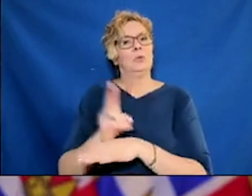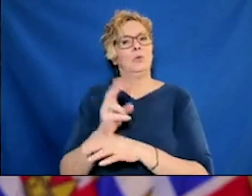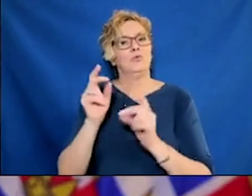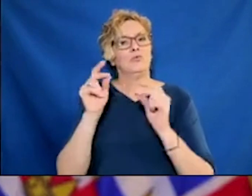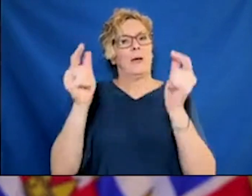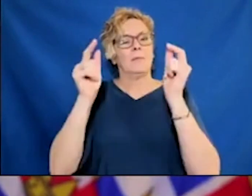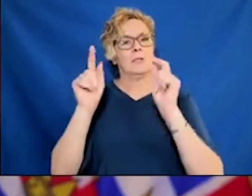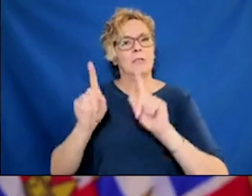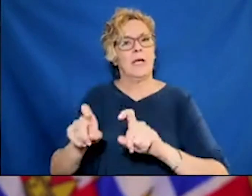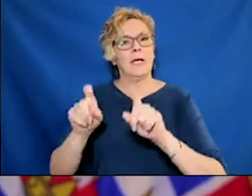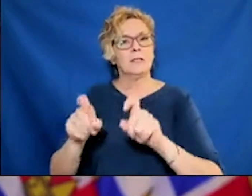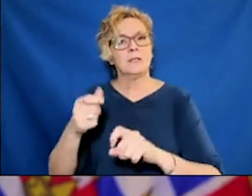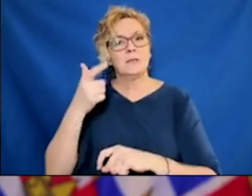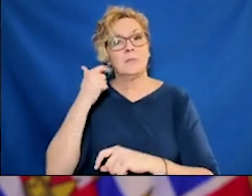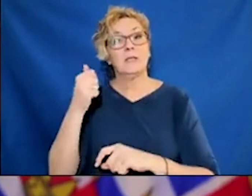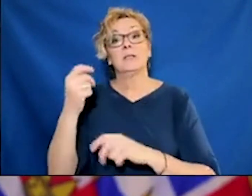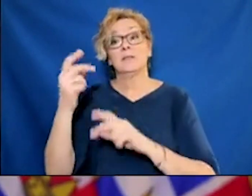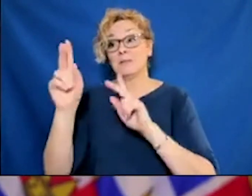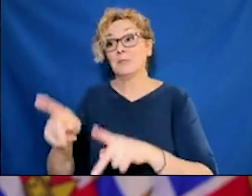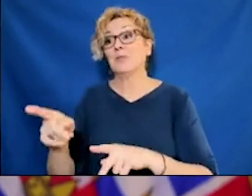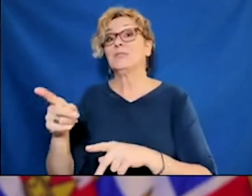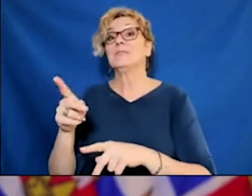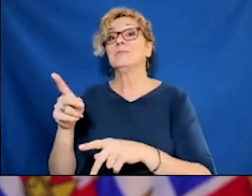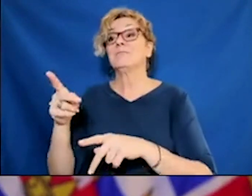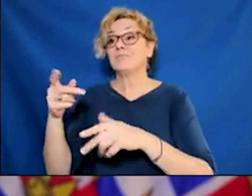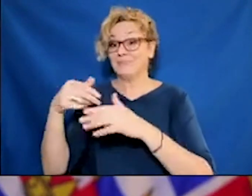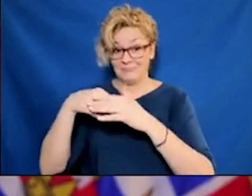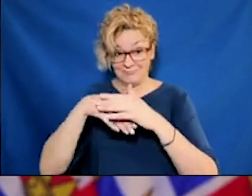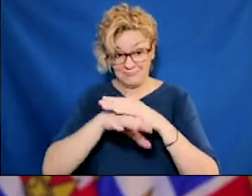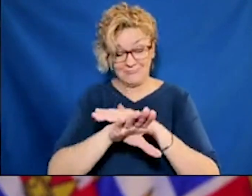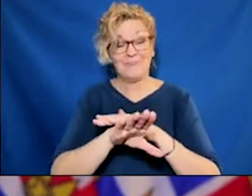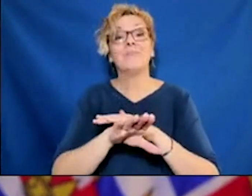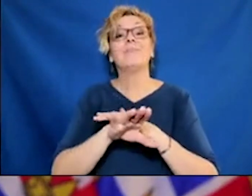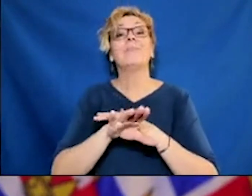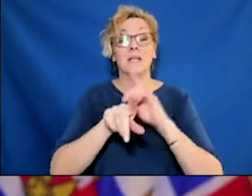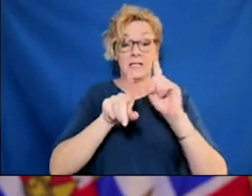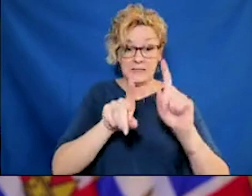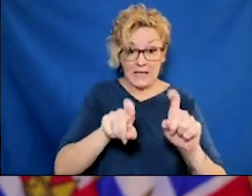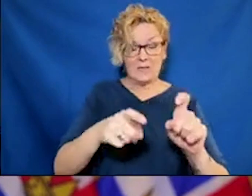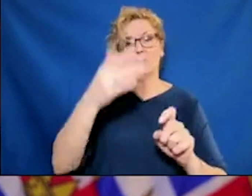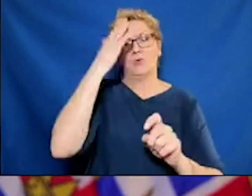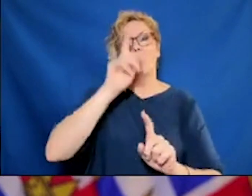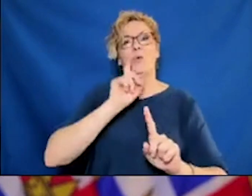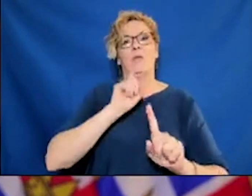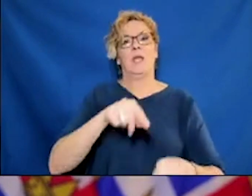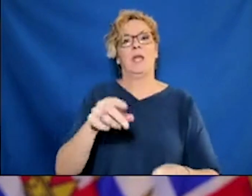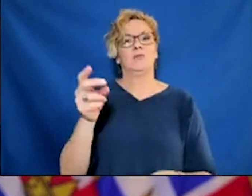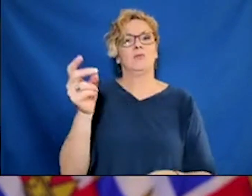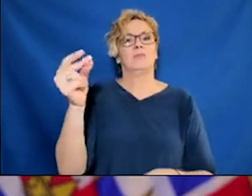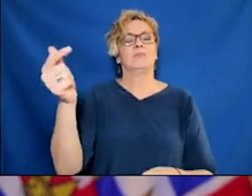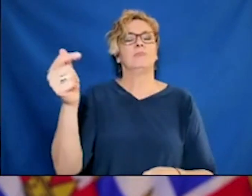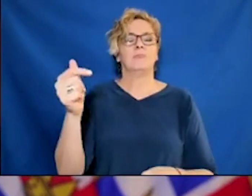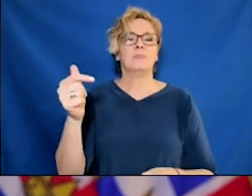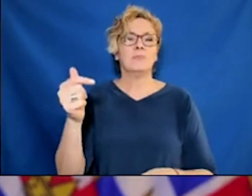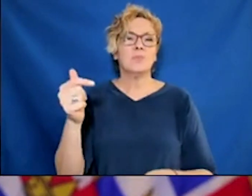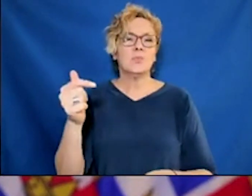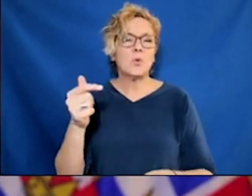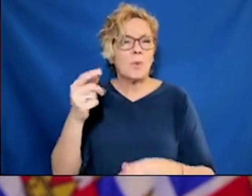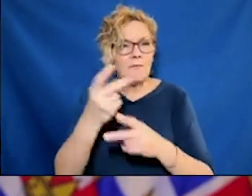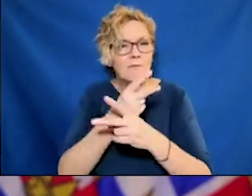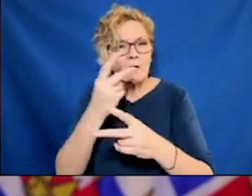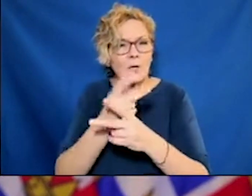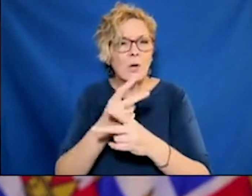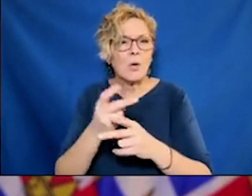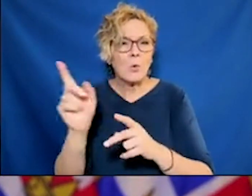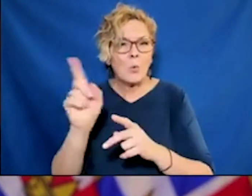in British Columbia. We've been using them as a pilot in some places to supplement testing in outbreaks